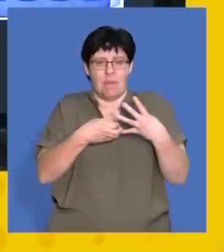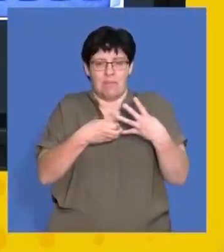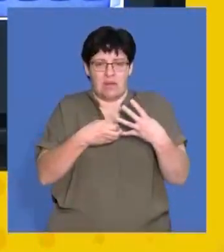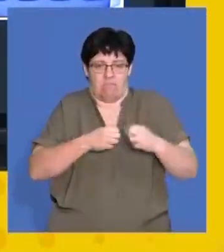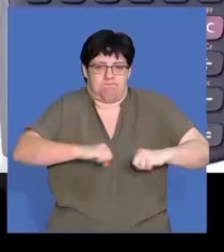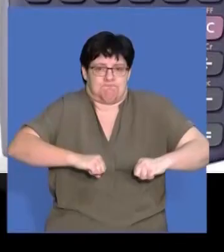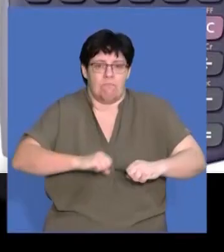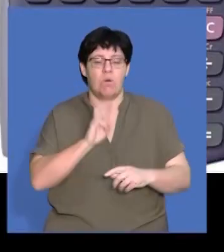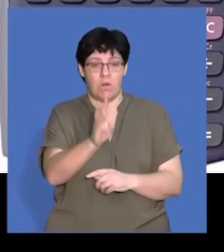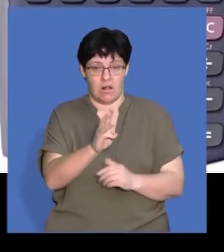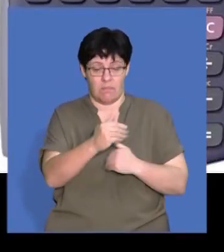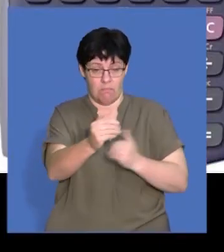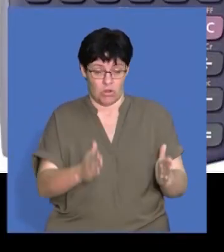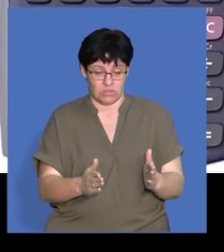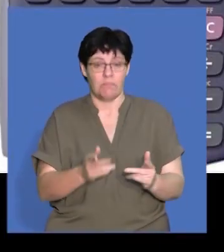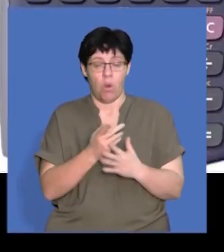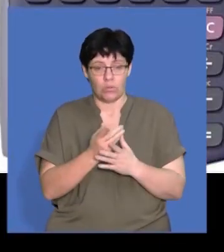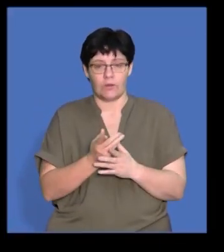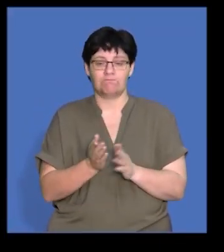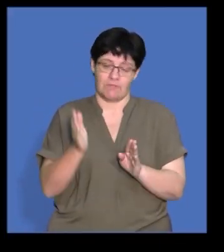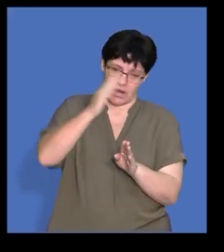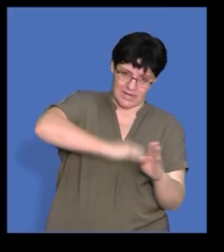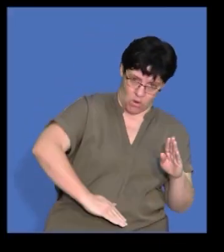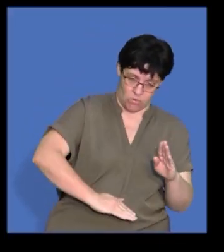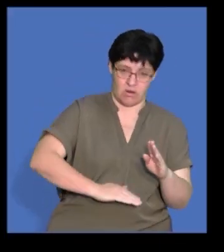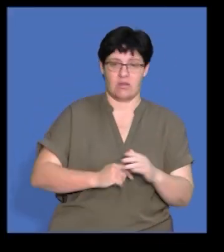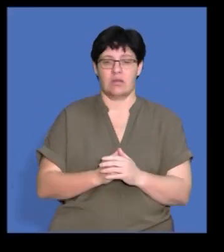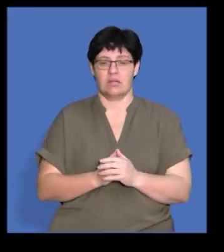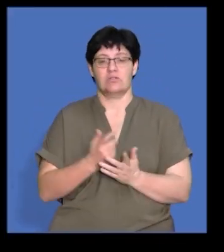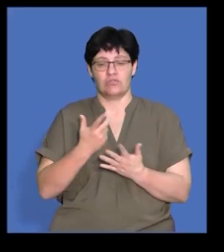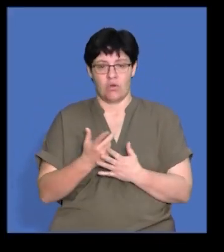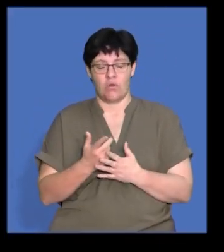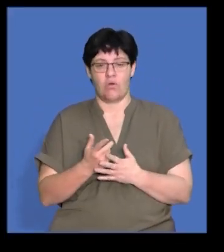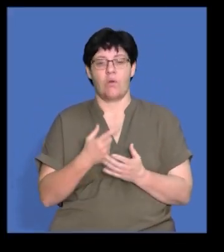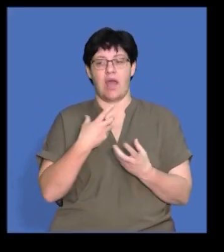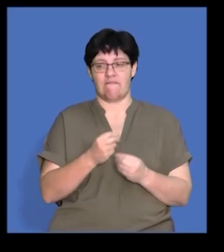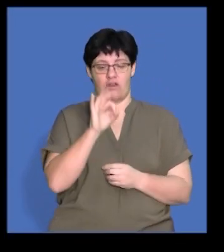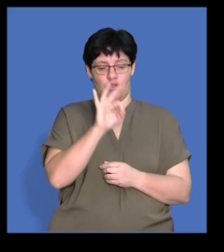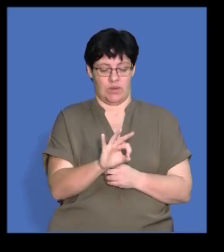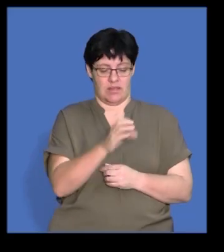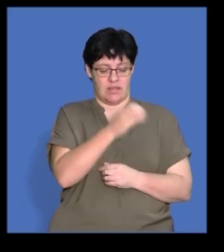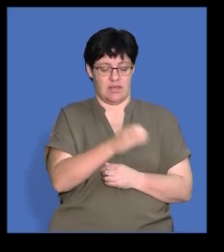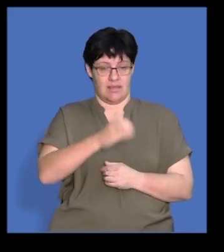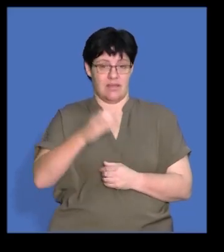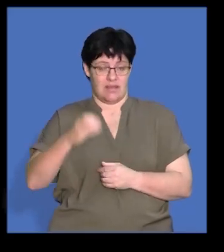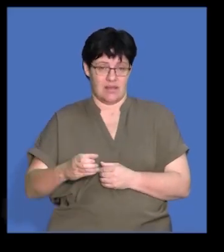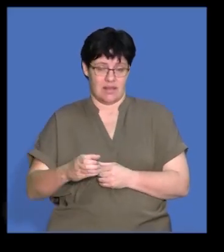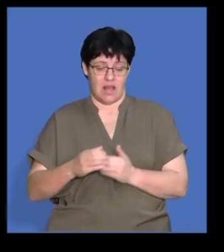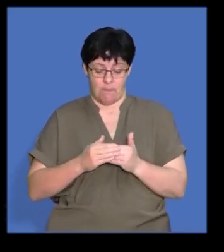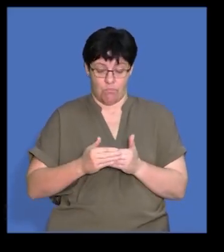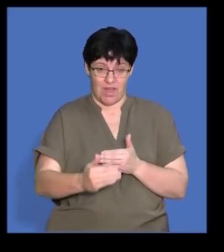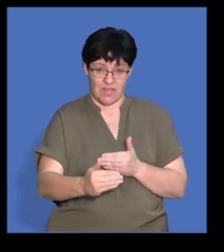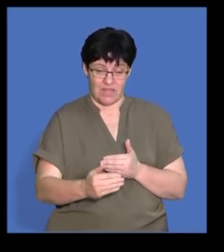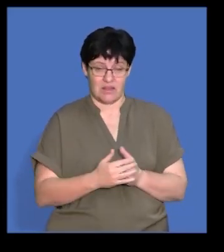out the box. So I always have to round down in this case. So on my length, I've got 3. Then I'm going to do my